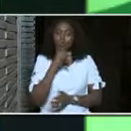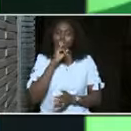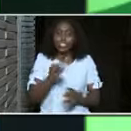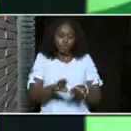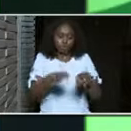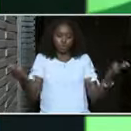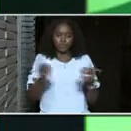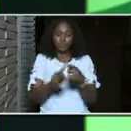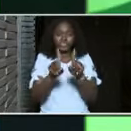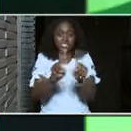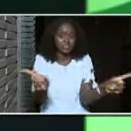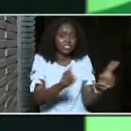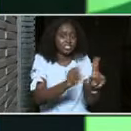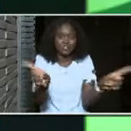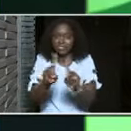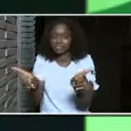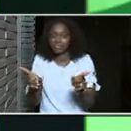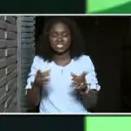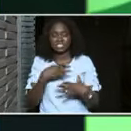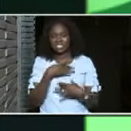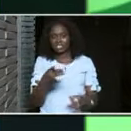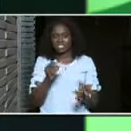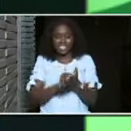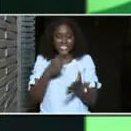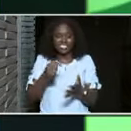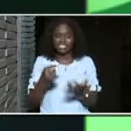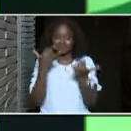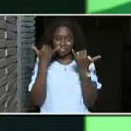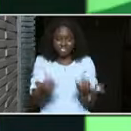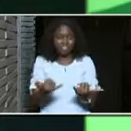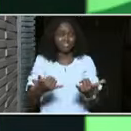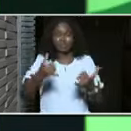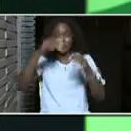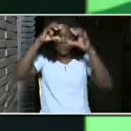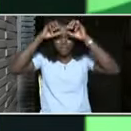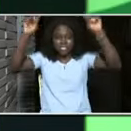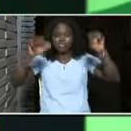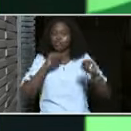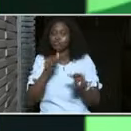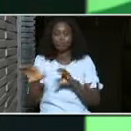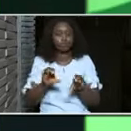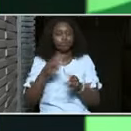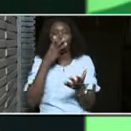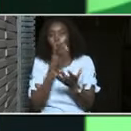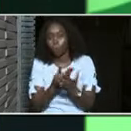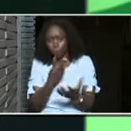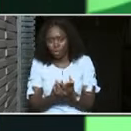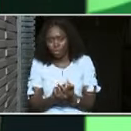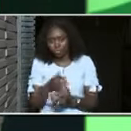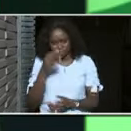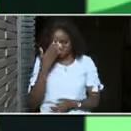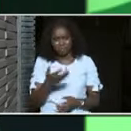different interests, which the current president has not really done well in. Yes, I mean, he's been accused